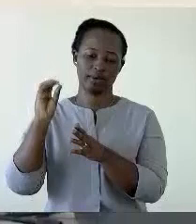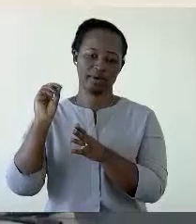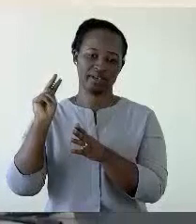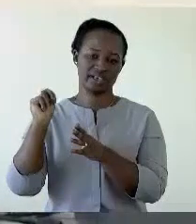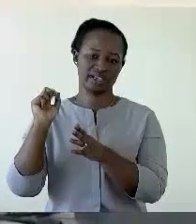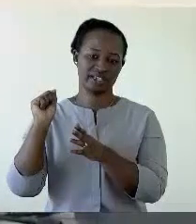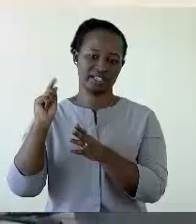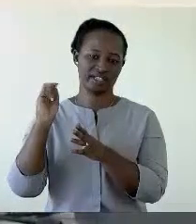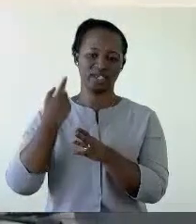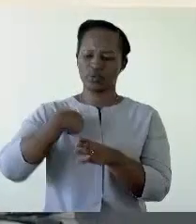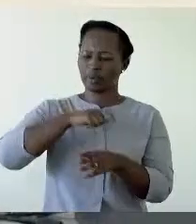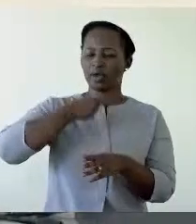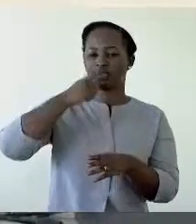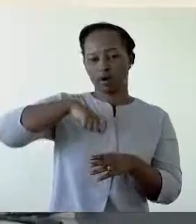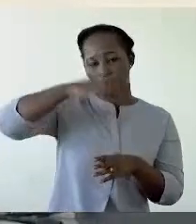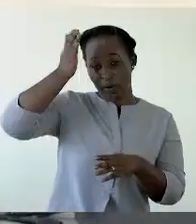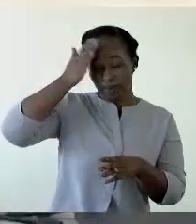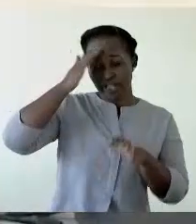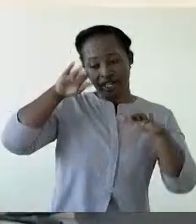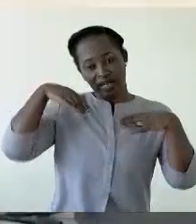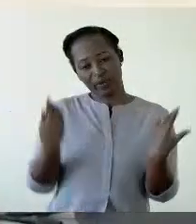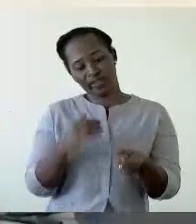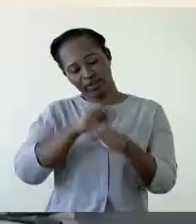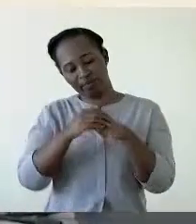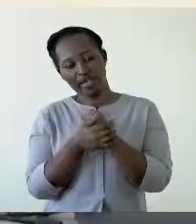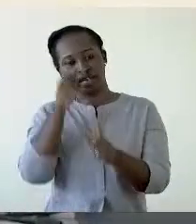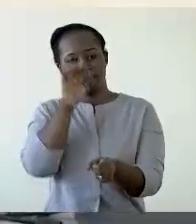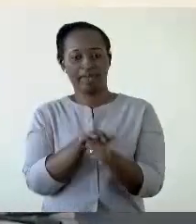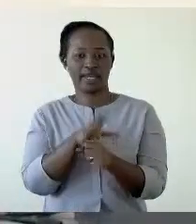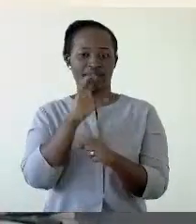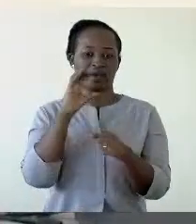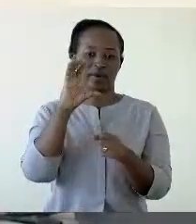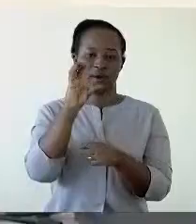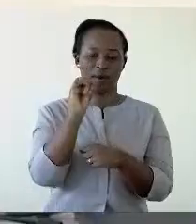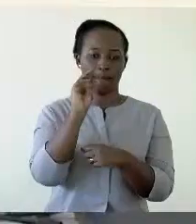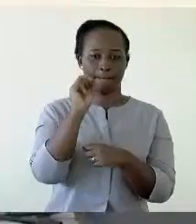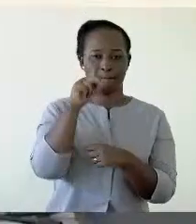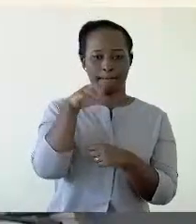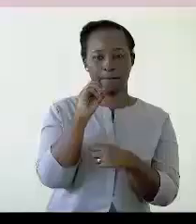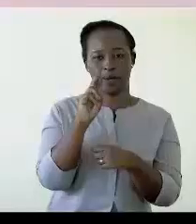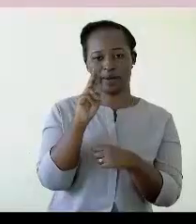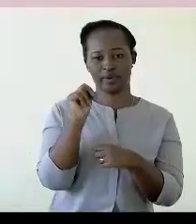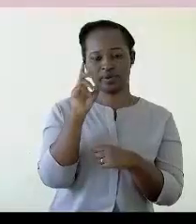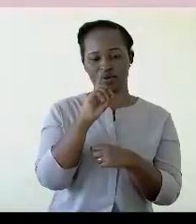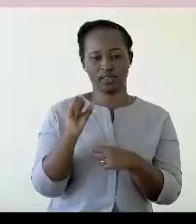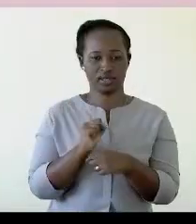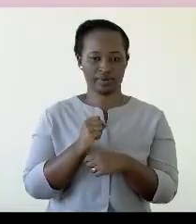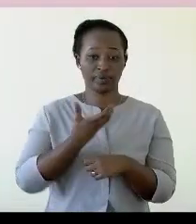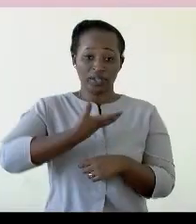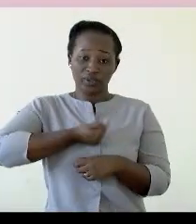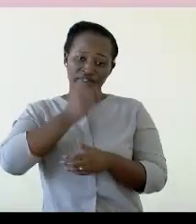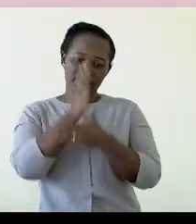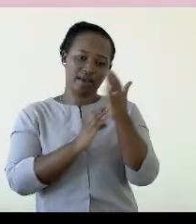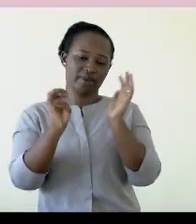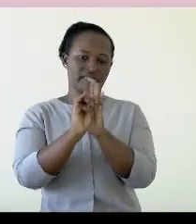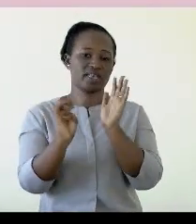to know how to name compounds or write their molecular formula. Here we have some examples of